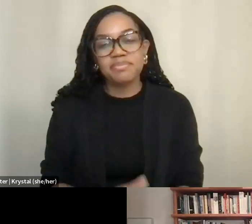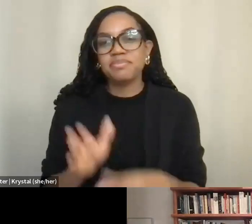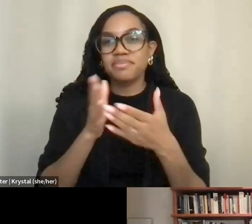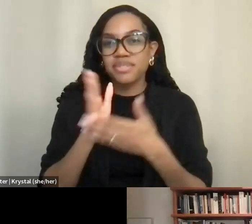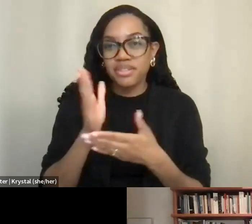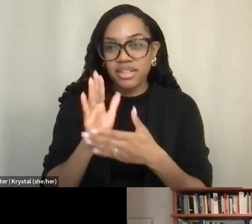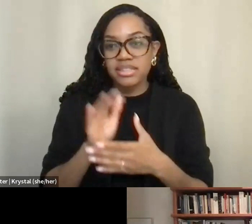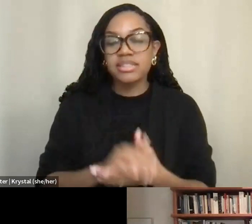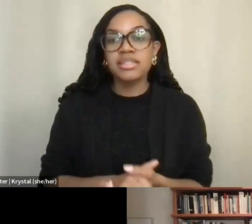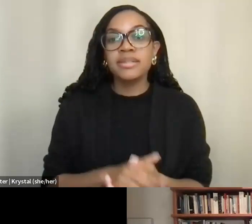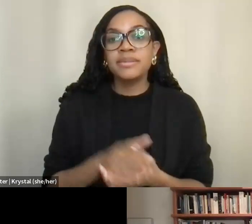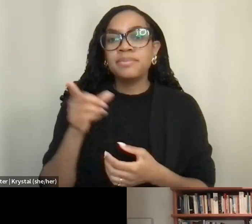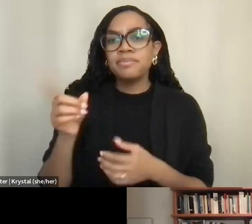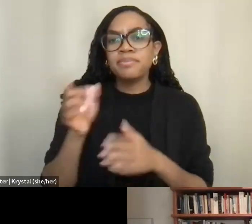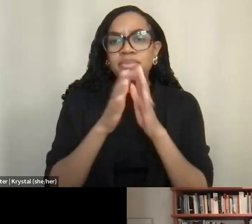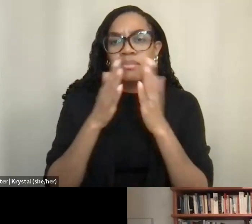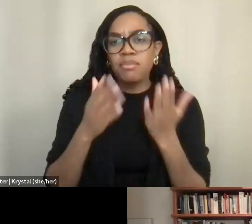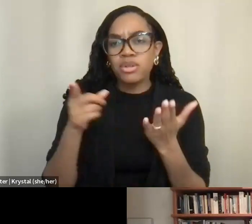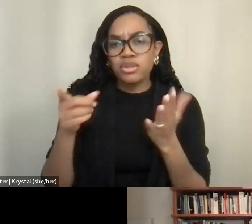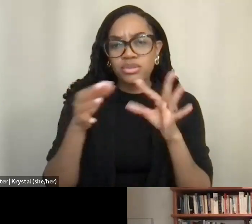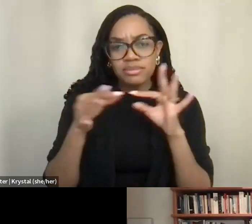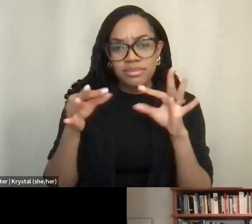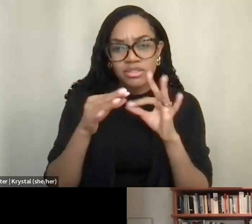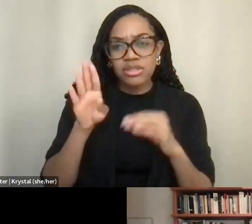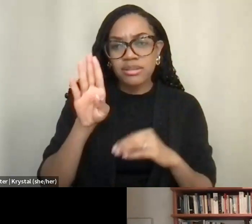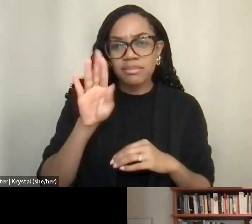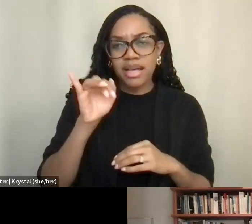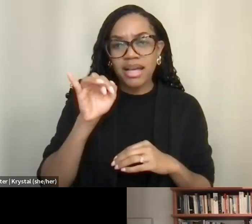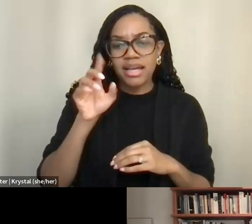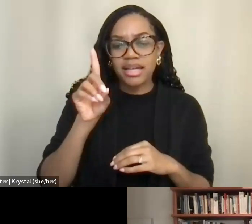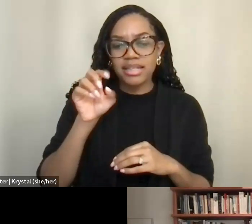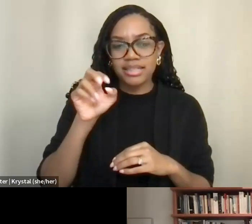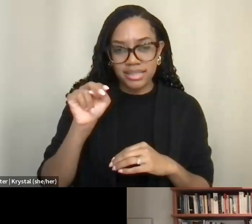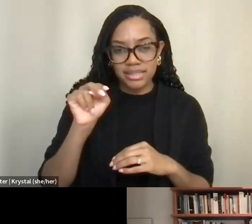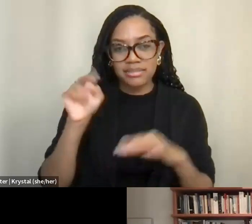You know, in the book, you note that Biden requested a record